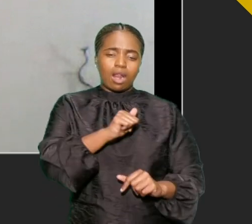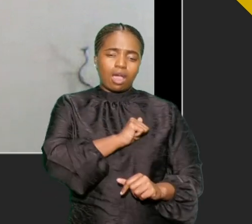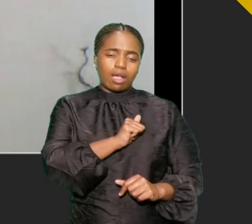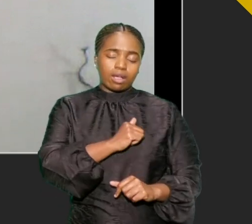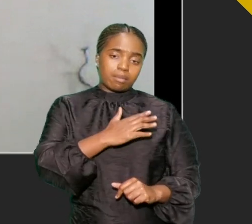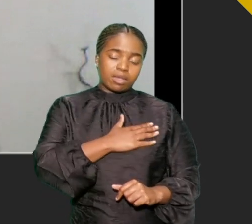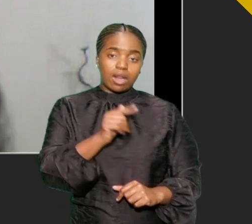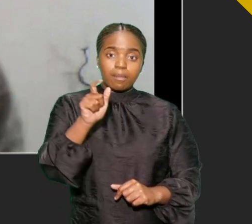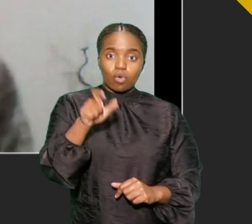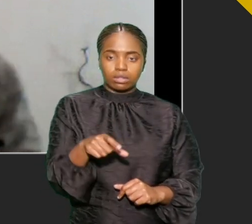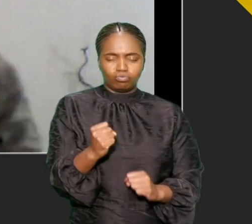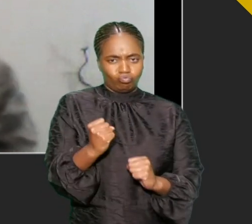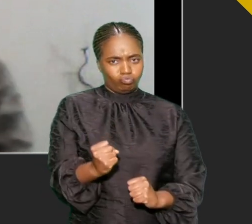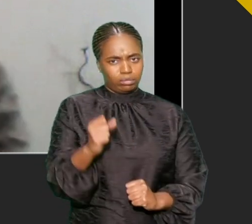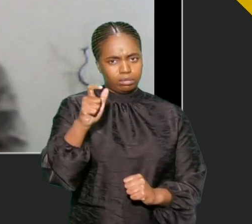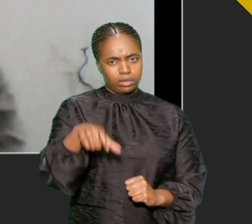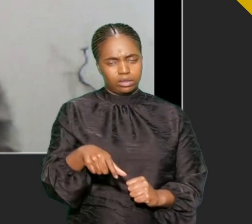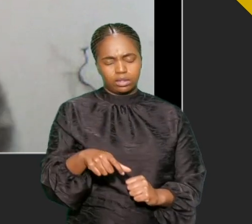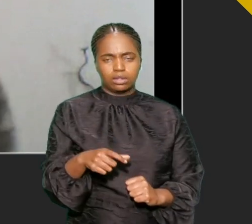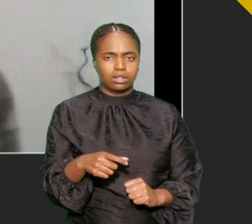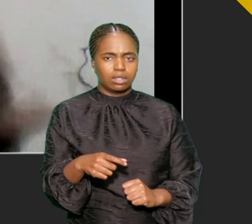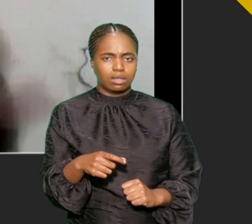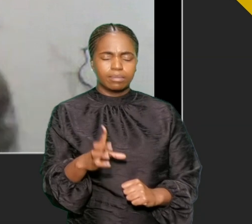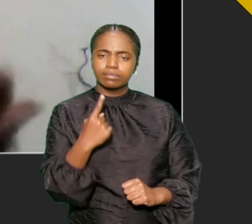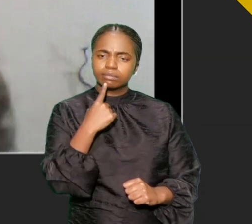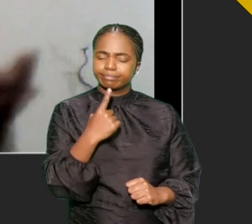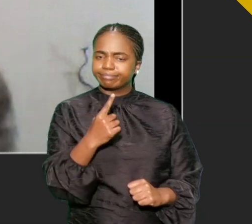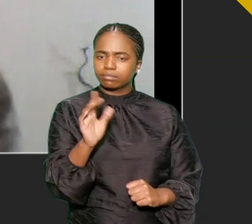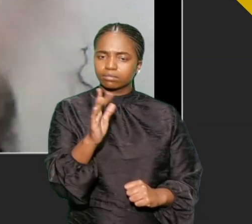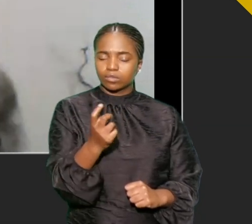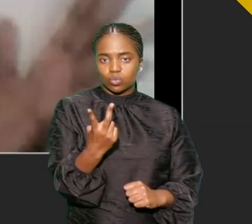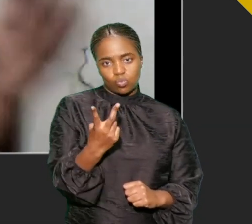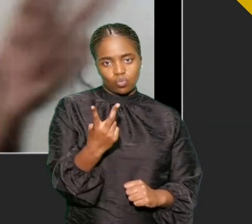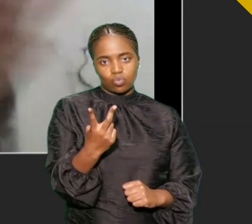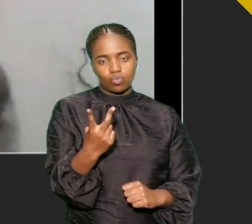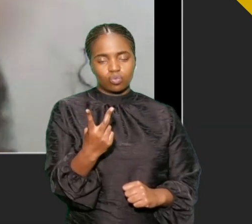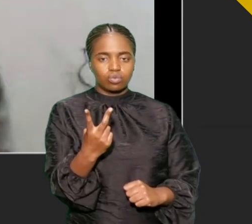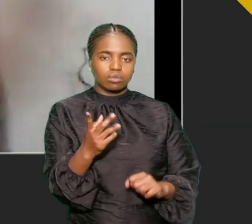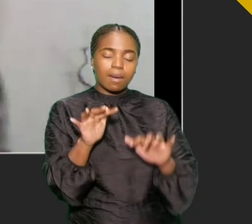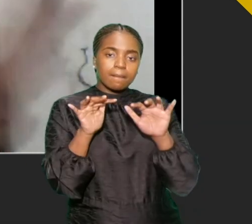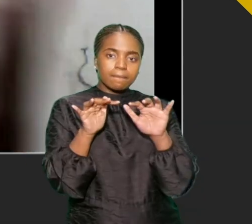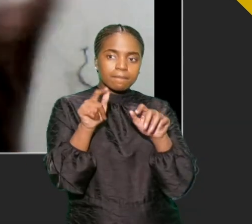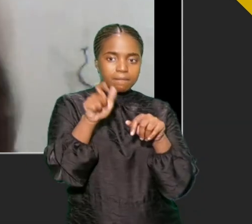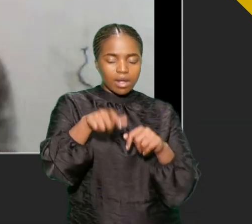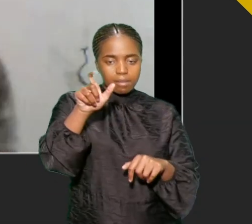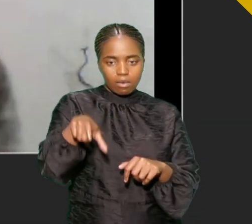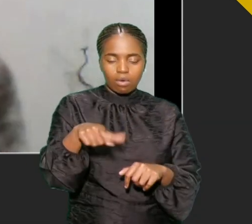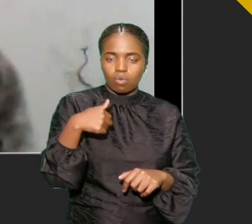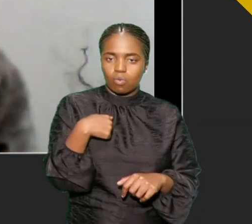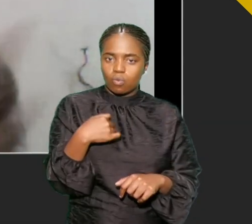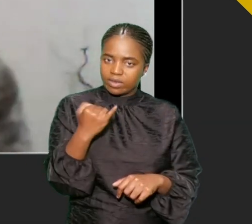met someone who was very strong, Mami Yen Dube, told me in life there are two people. There are fighters and there are people who just